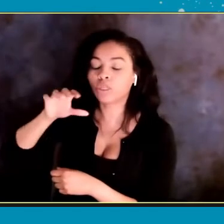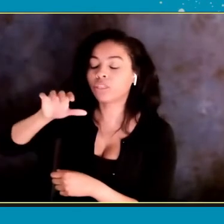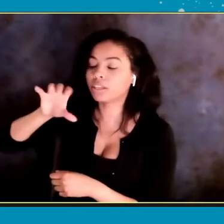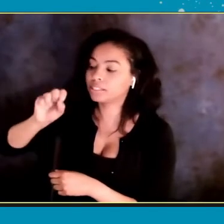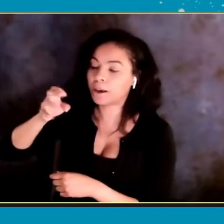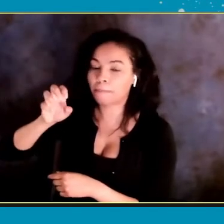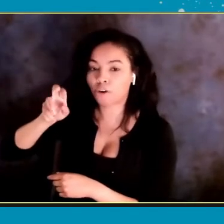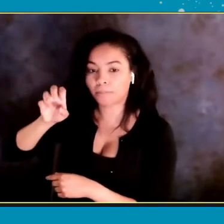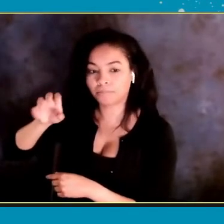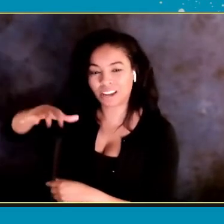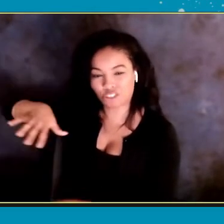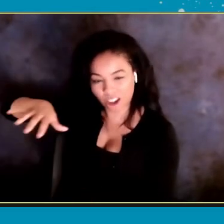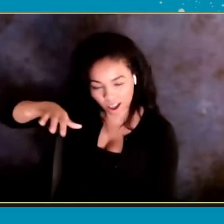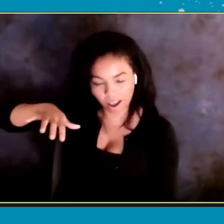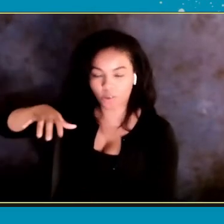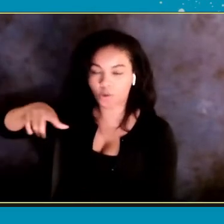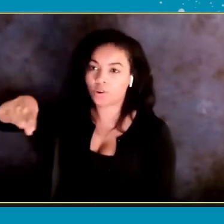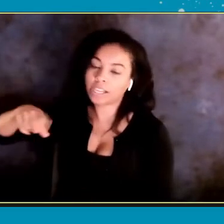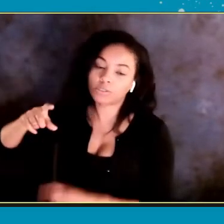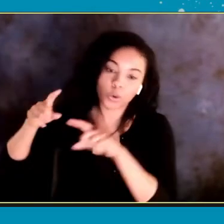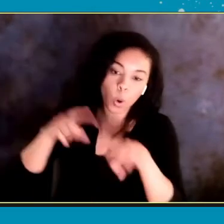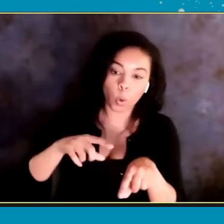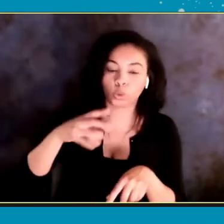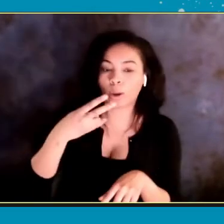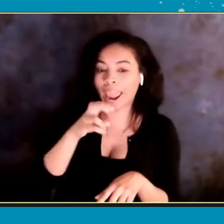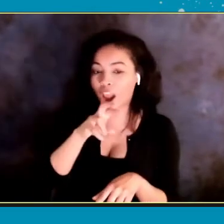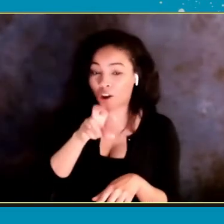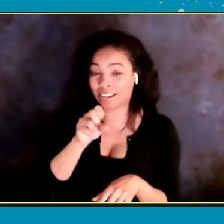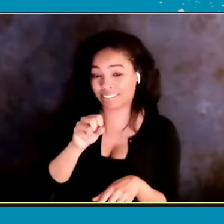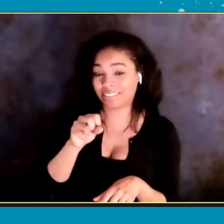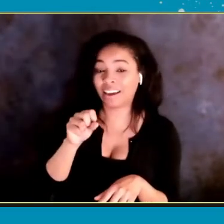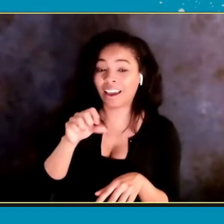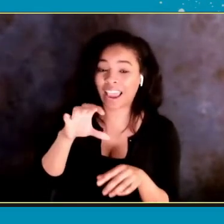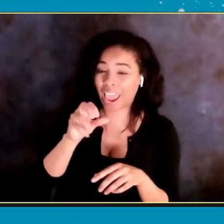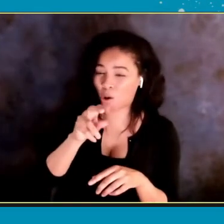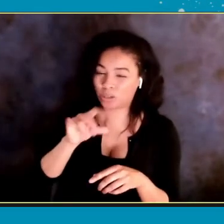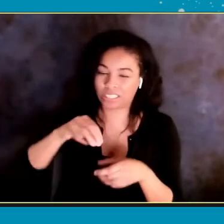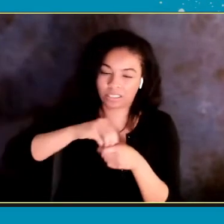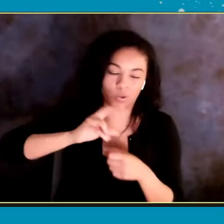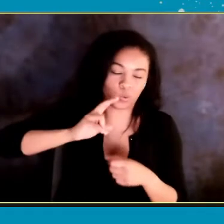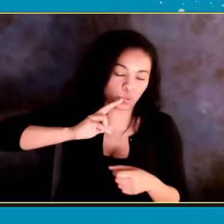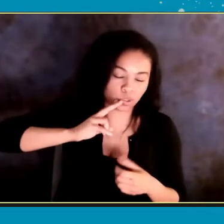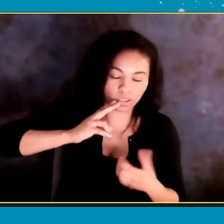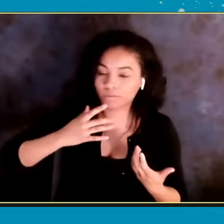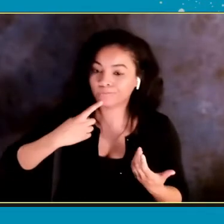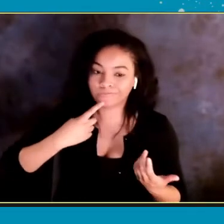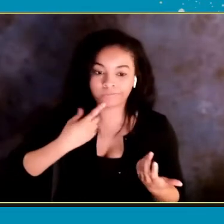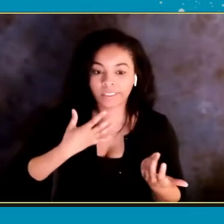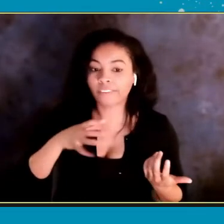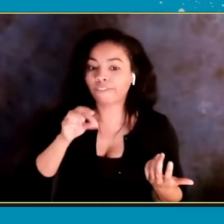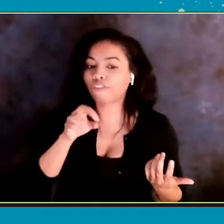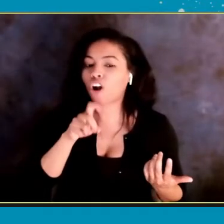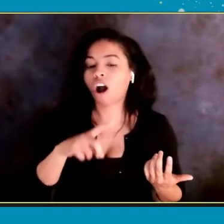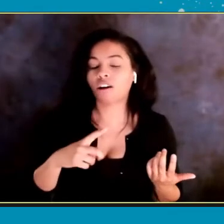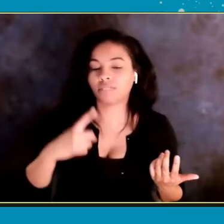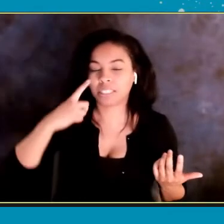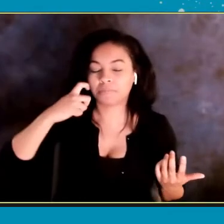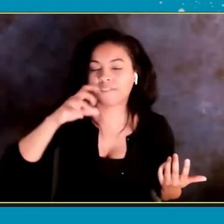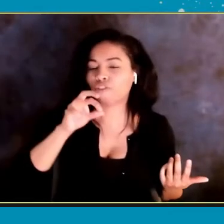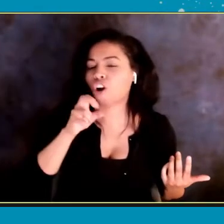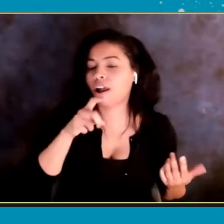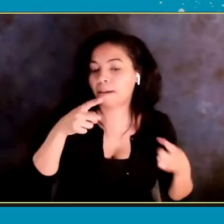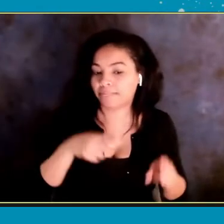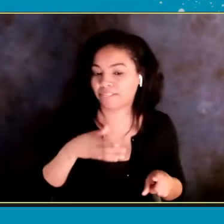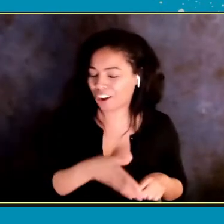is occurring. Of course, we know there is no fraud problem in our voting system in Harris County. We had actually the freest, fullest, and